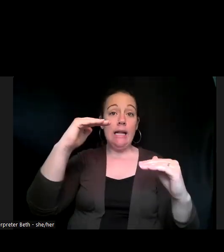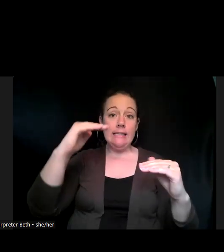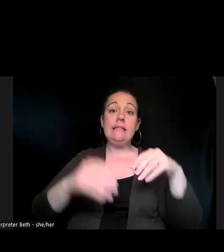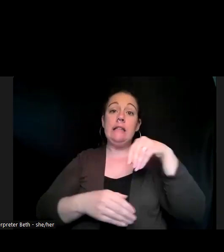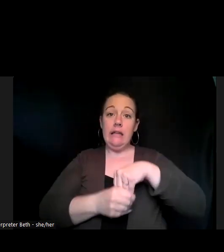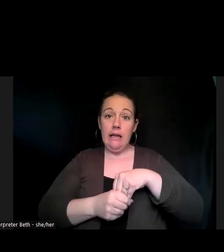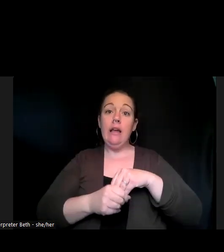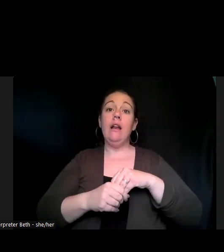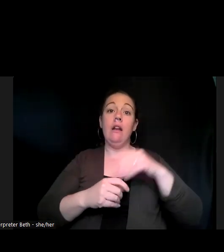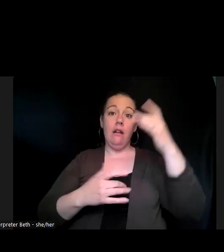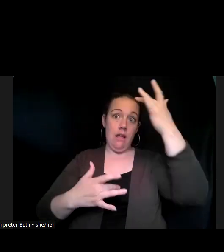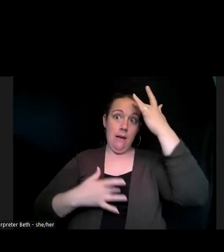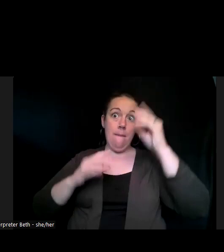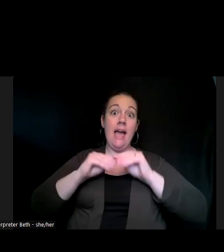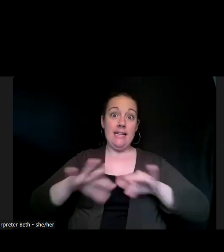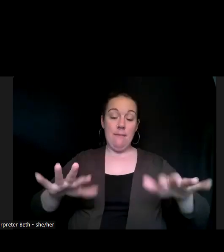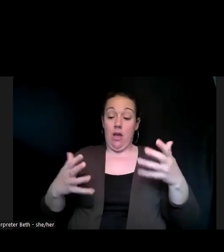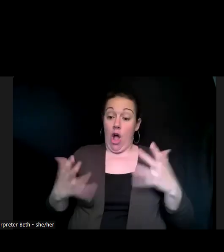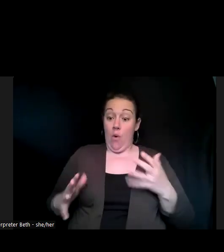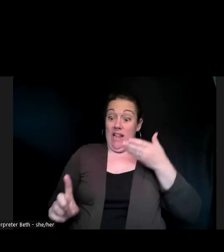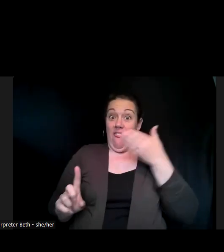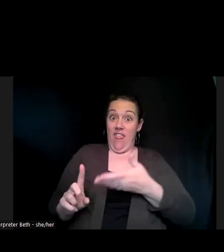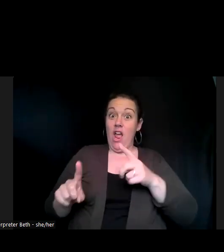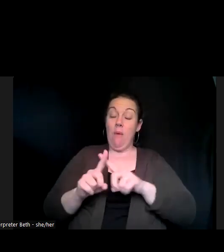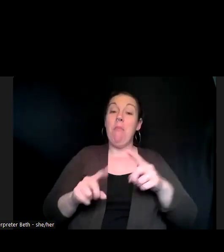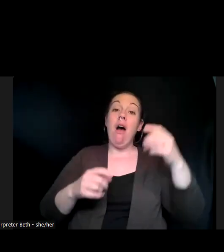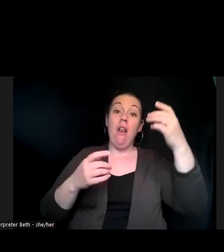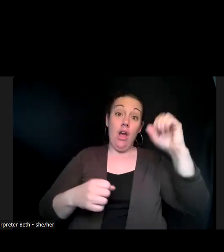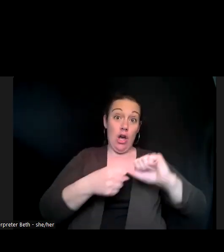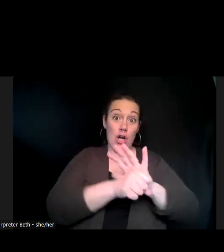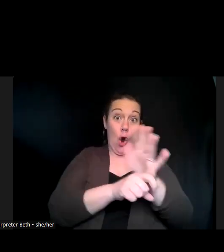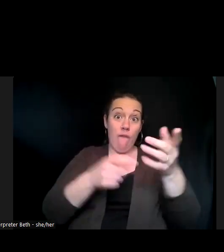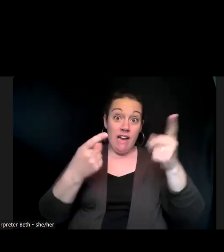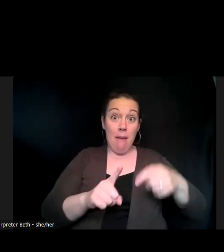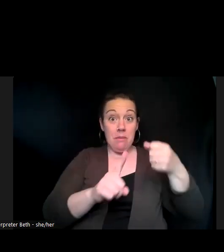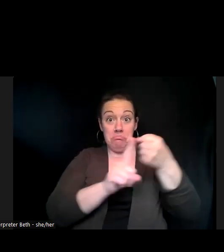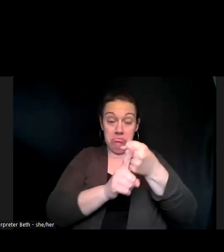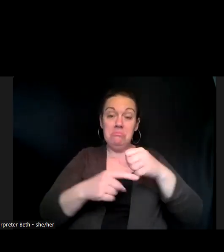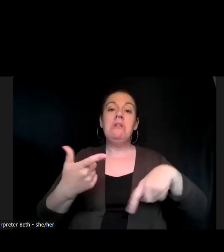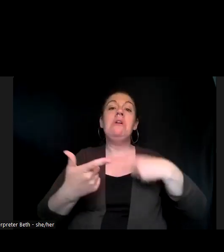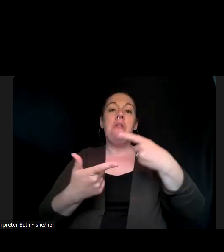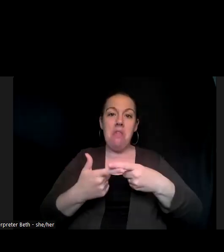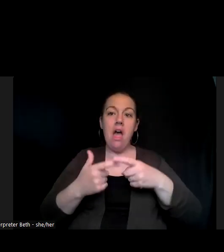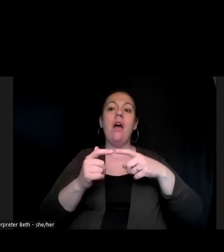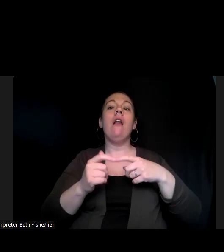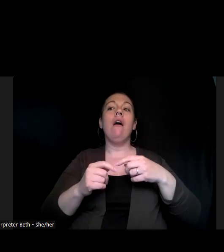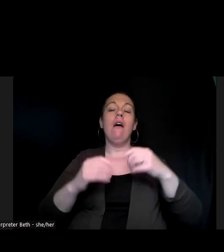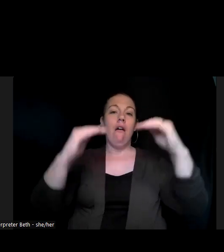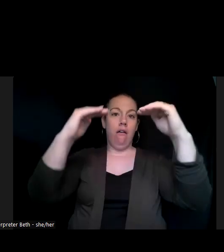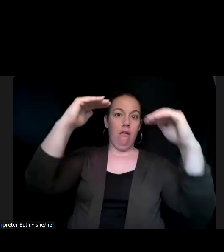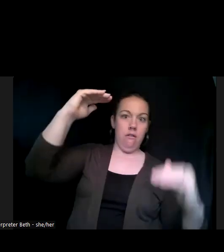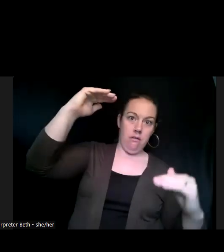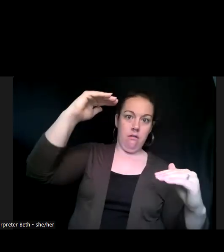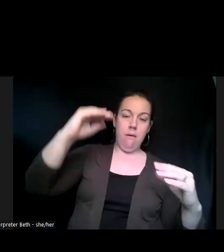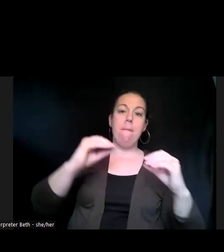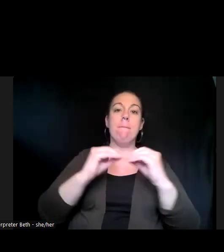were exacerbated during the pandemic and are going to exist once this money is gone. So it's really thinking about sort of where are we going to go from here?